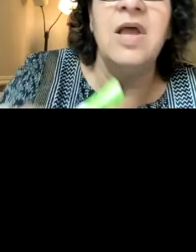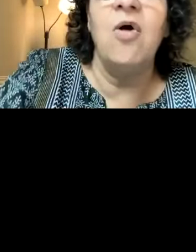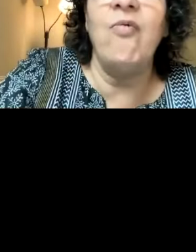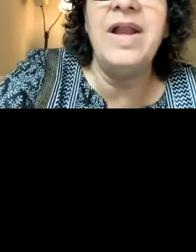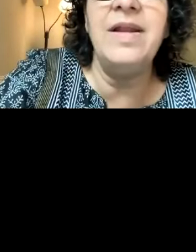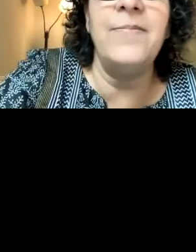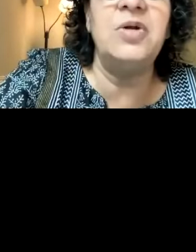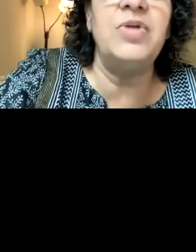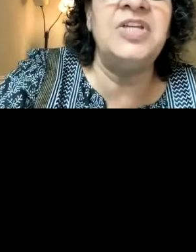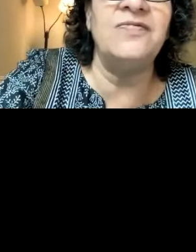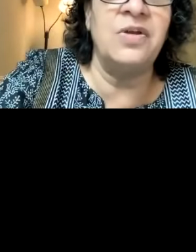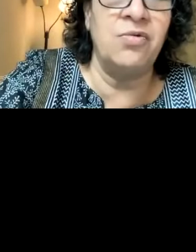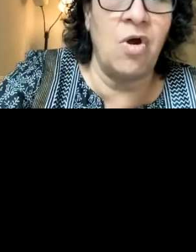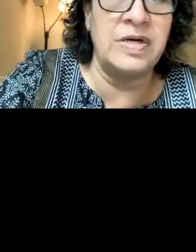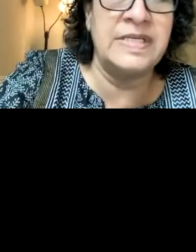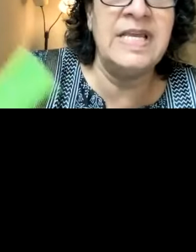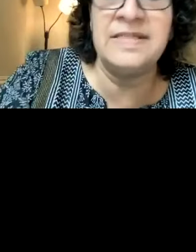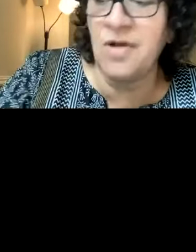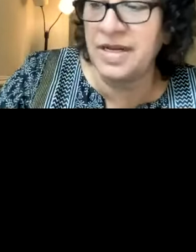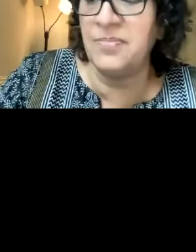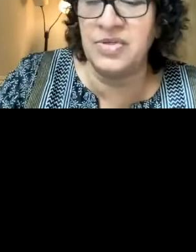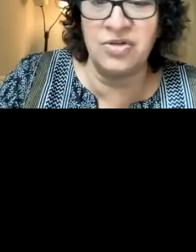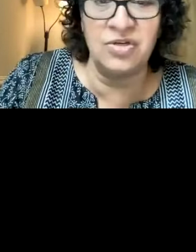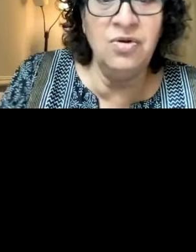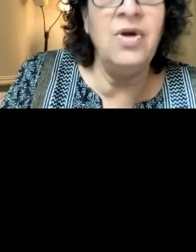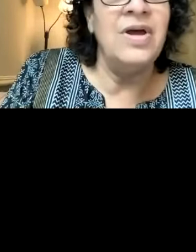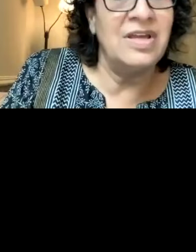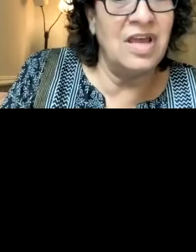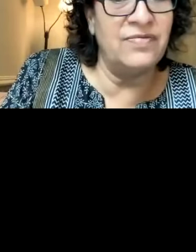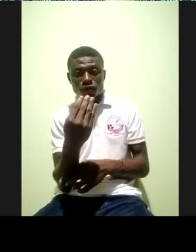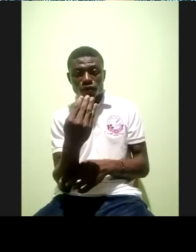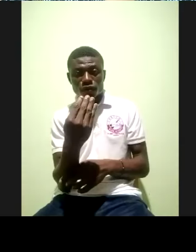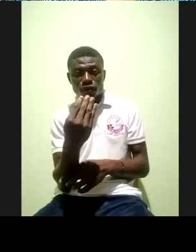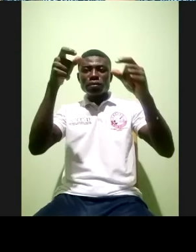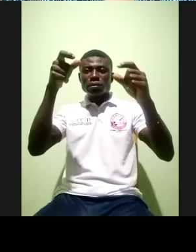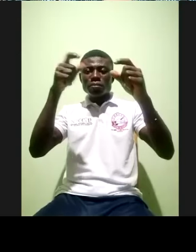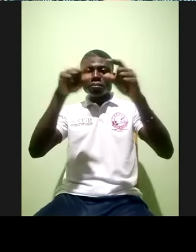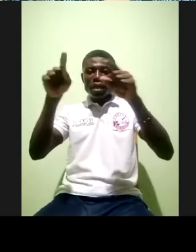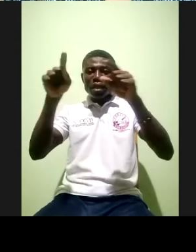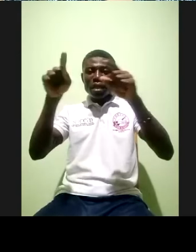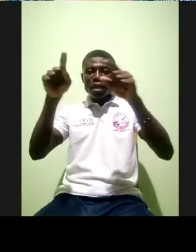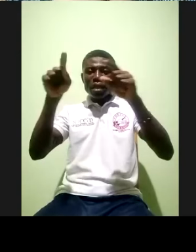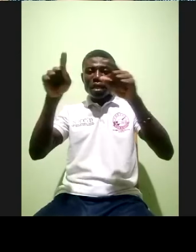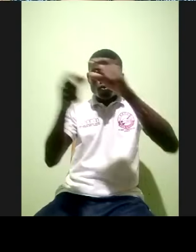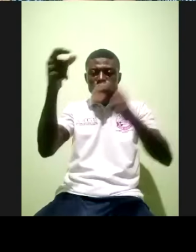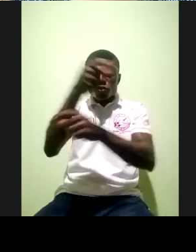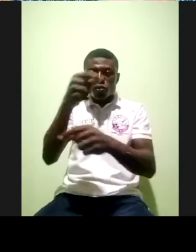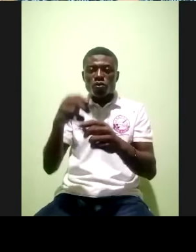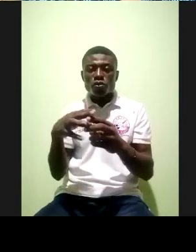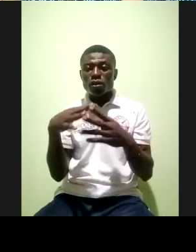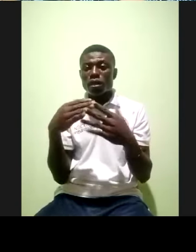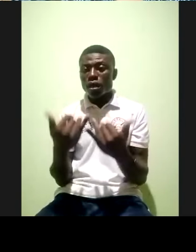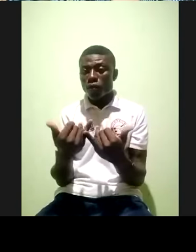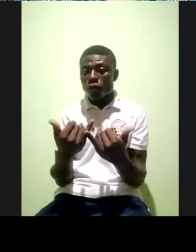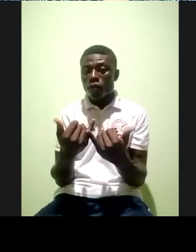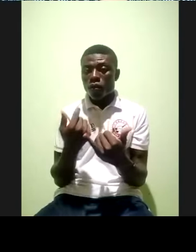correspondence. One number to each of the rods. He is not in a position to give there. So now this was